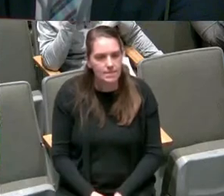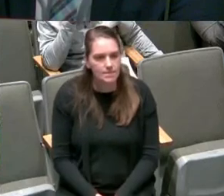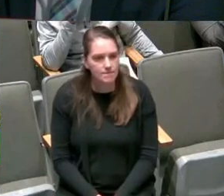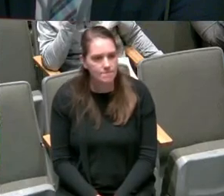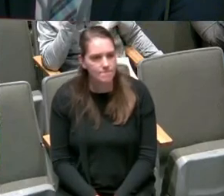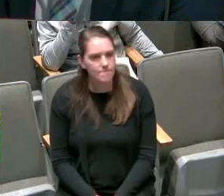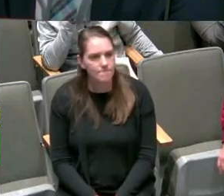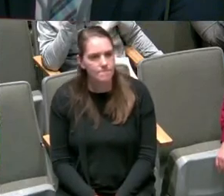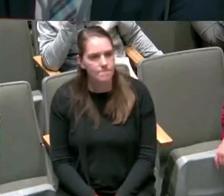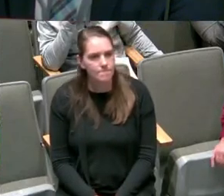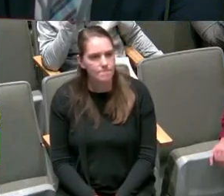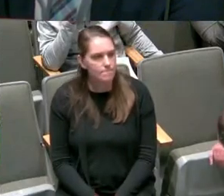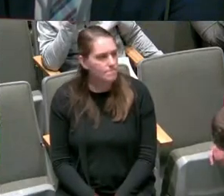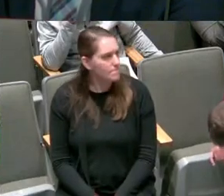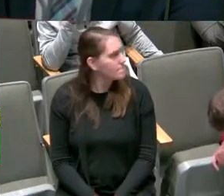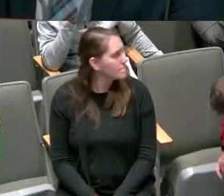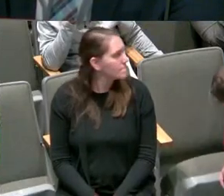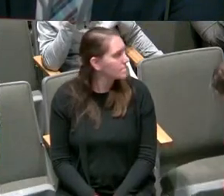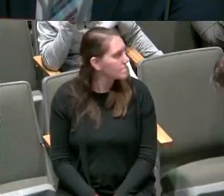okay